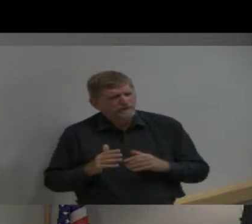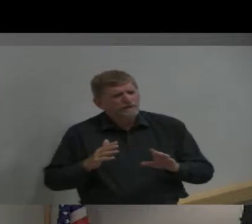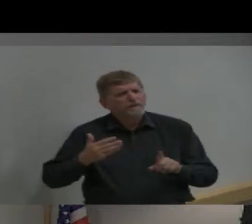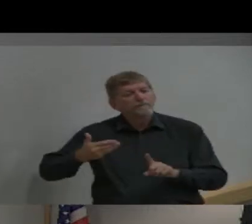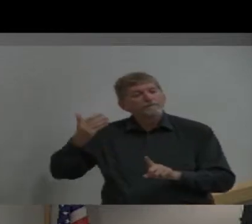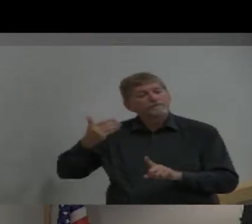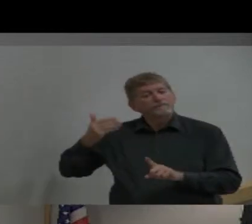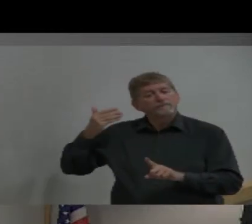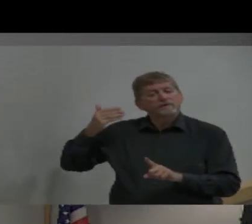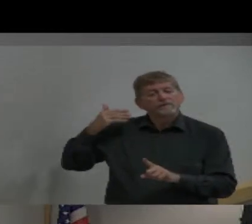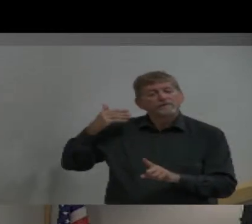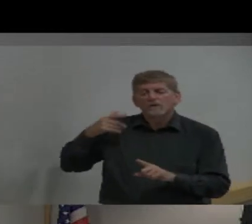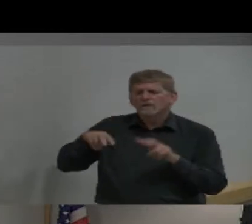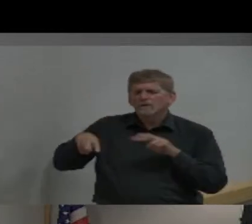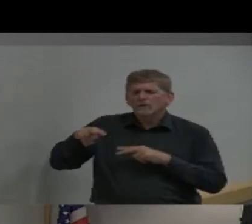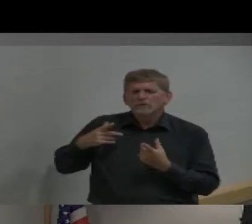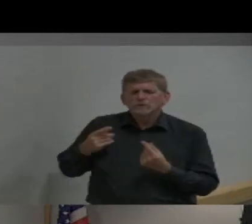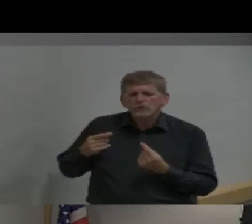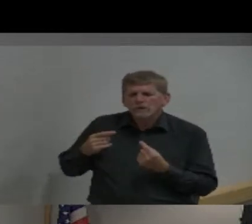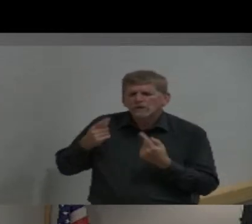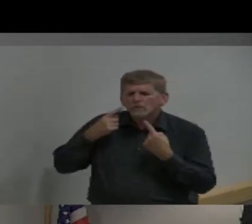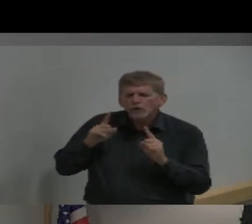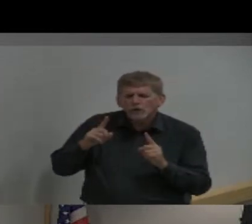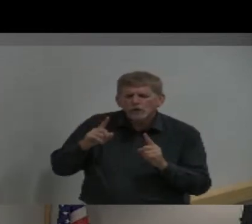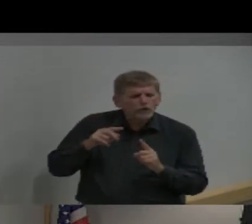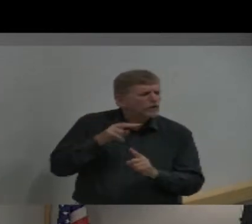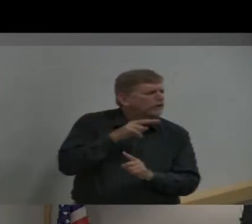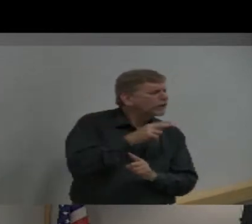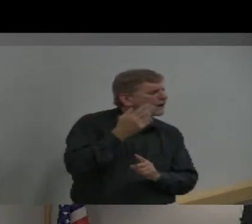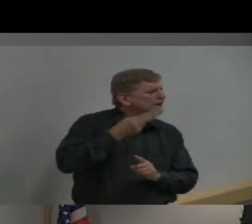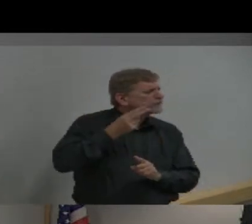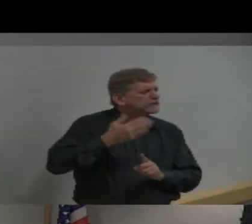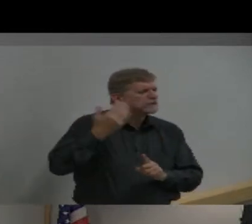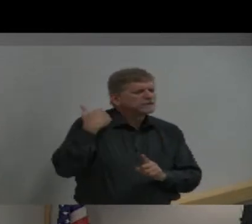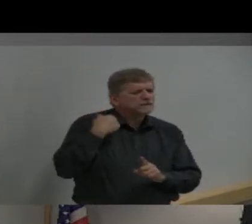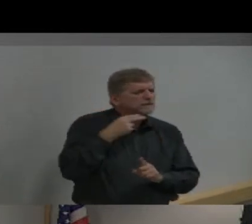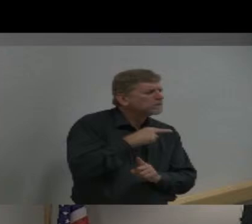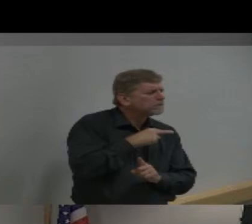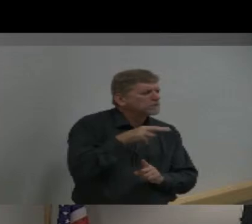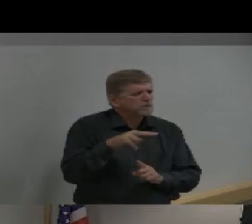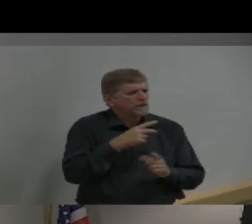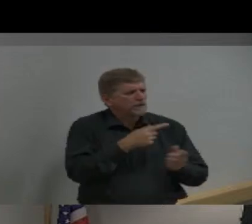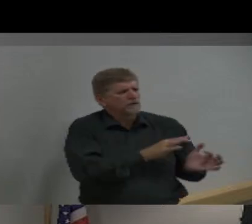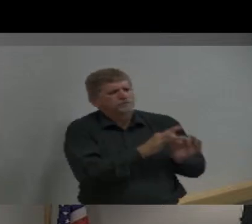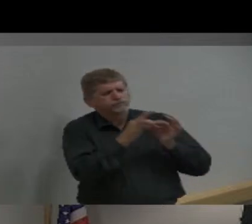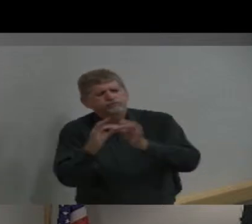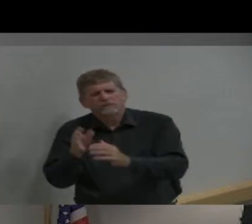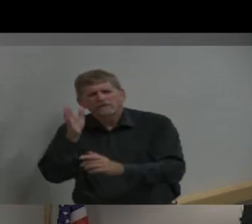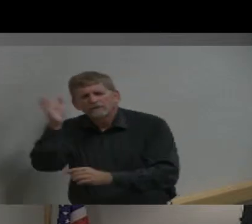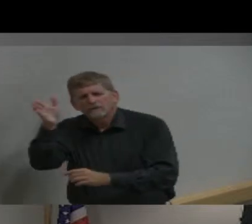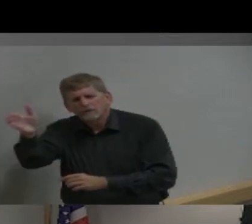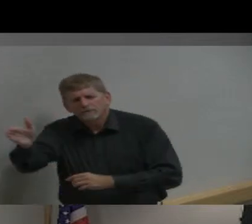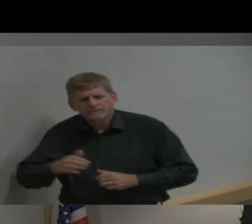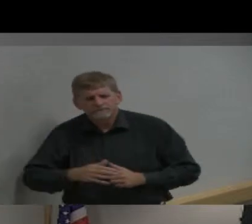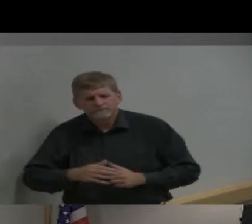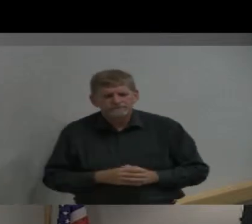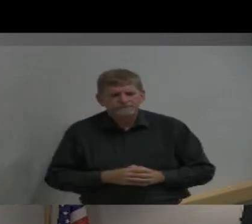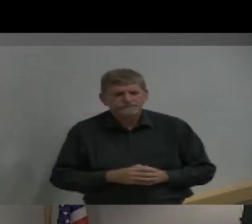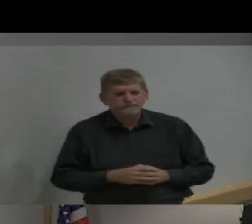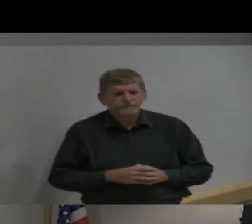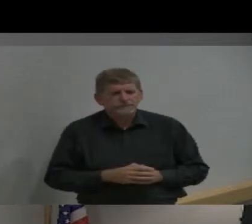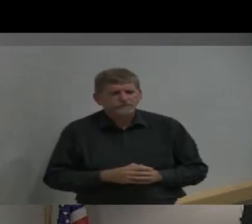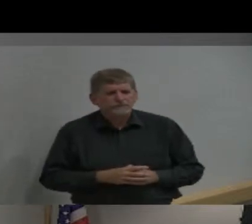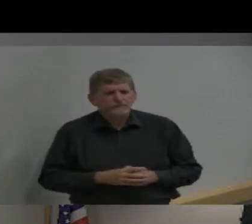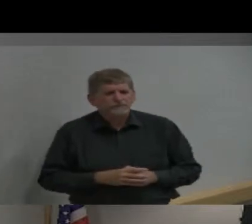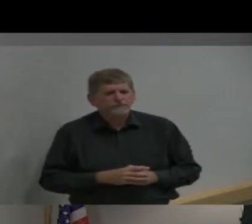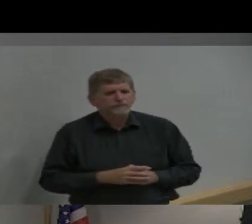as being appropriate for this time, I think. Question from Allie Kirkman. Is the spread of the virus in classrooms still minor